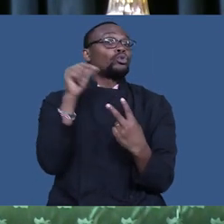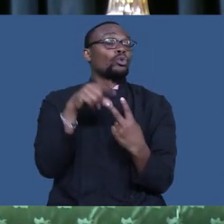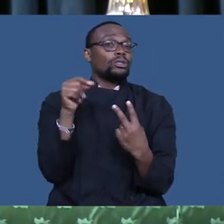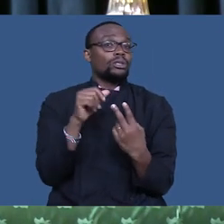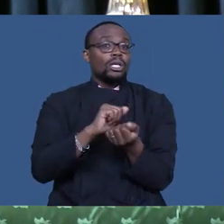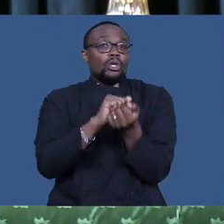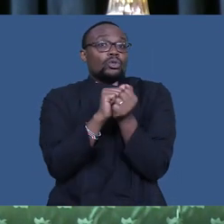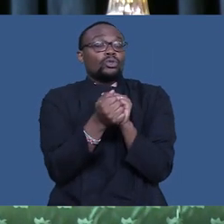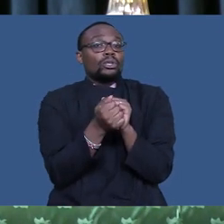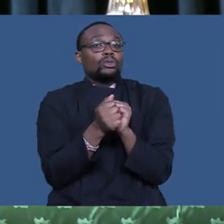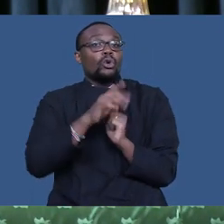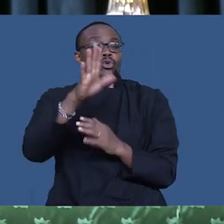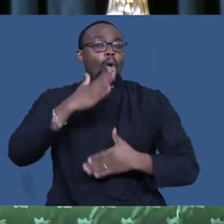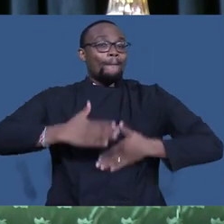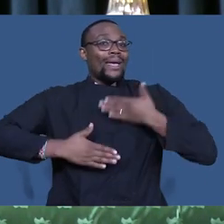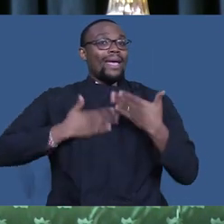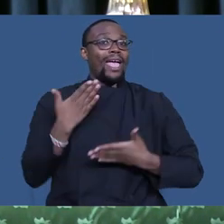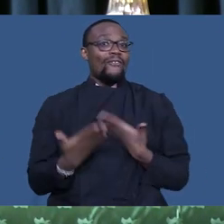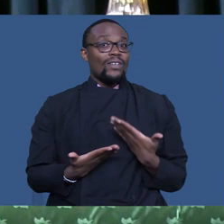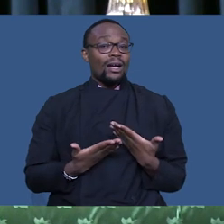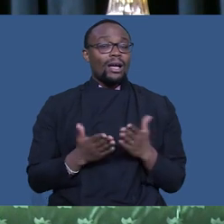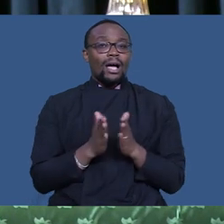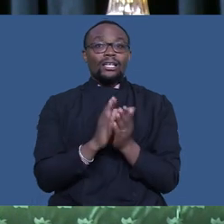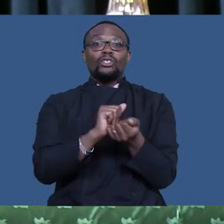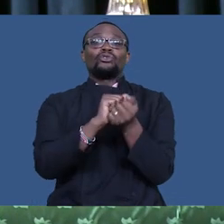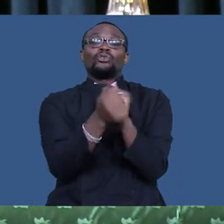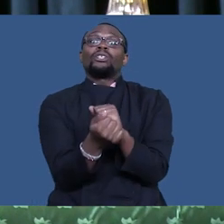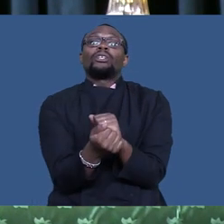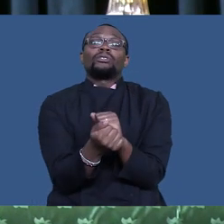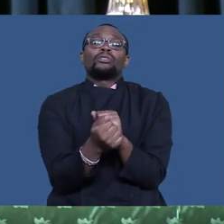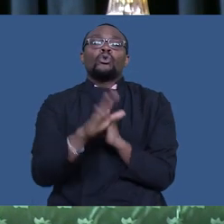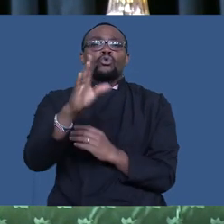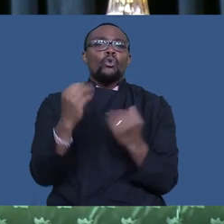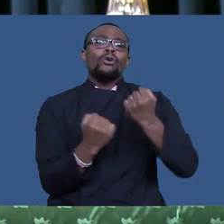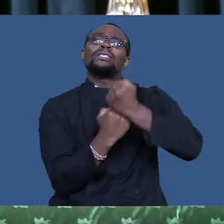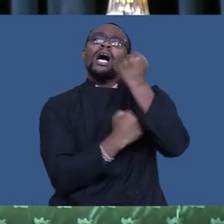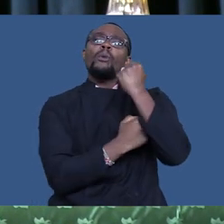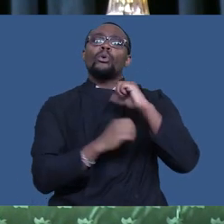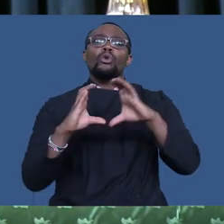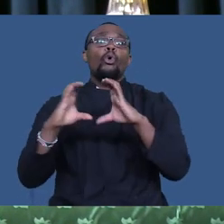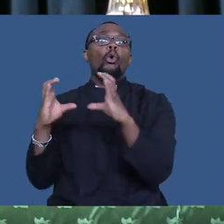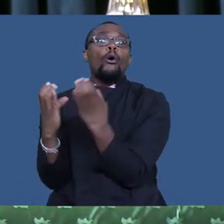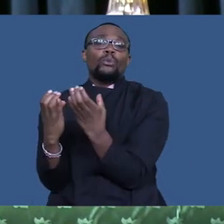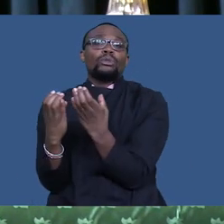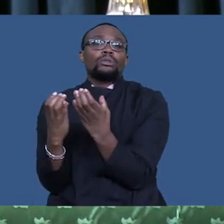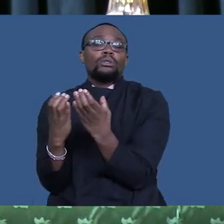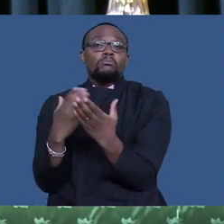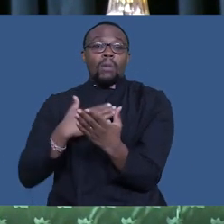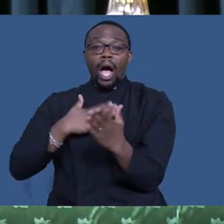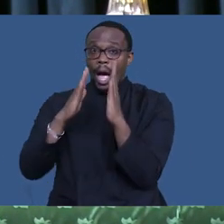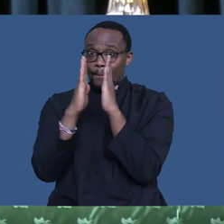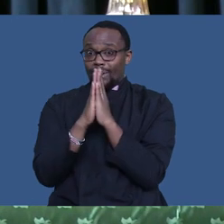it will shape your conduct, and it will shape your contribution. My prayer for you